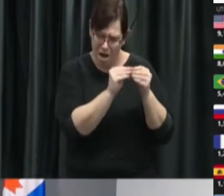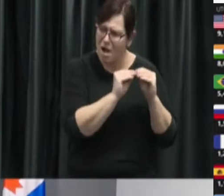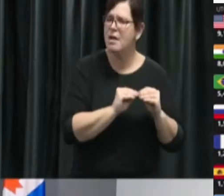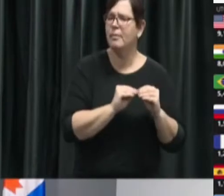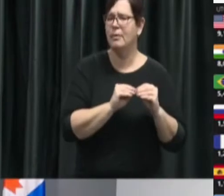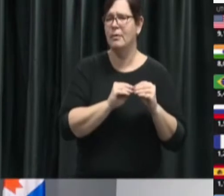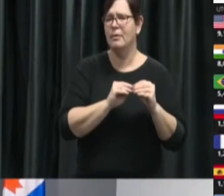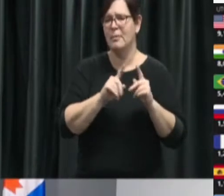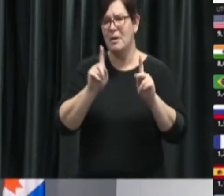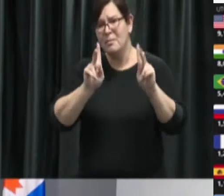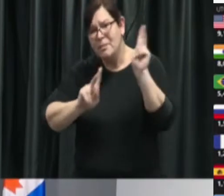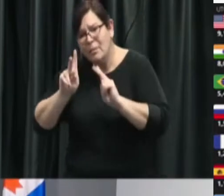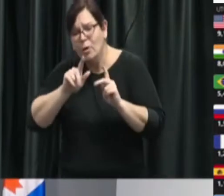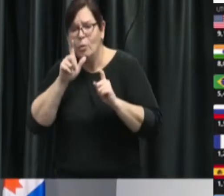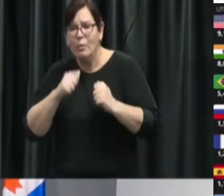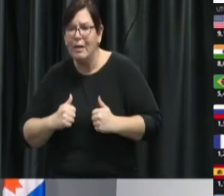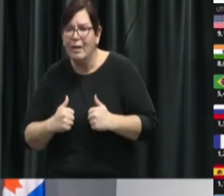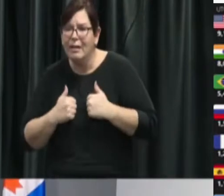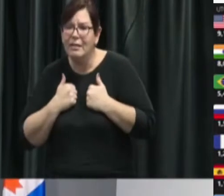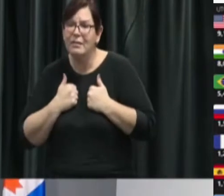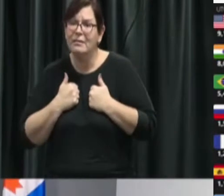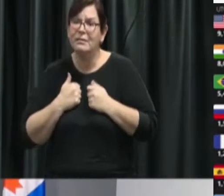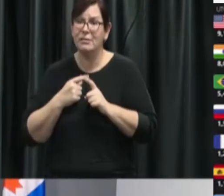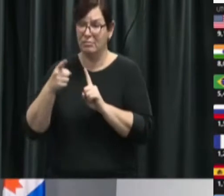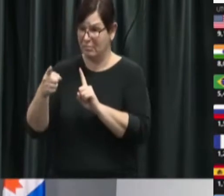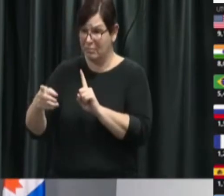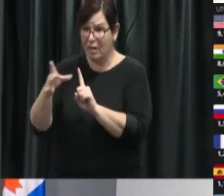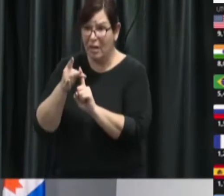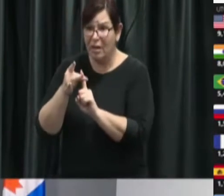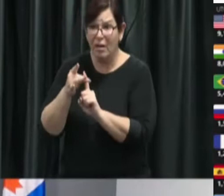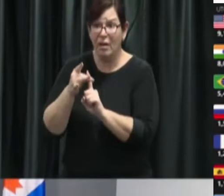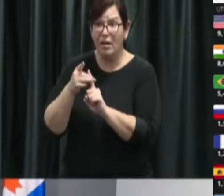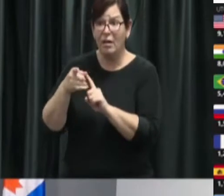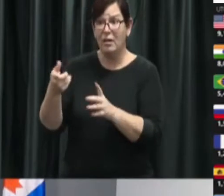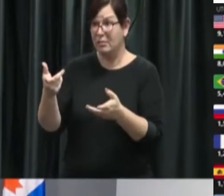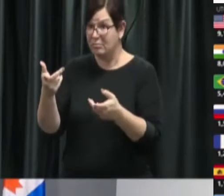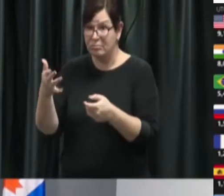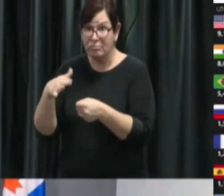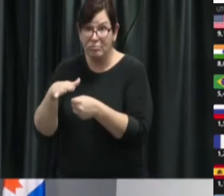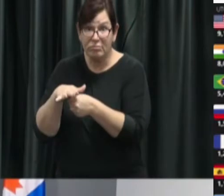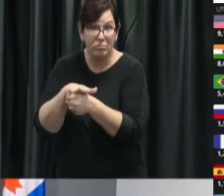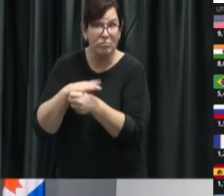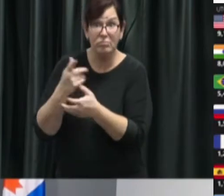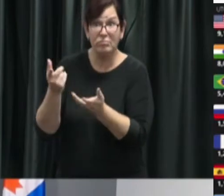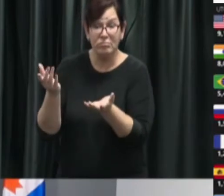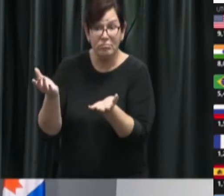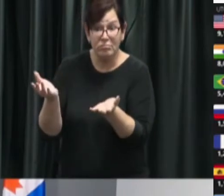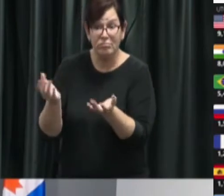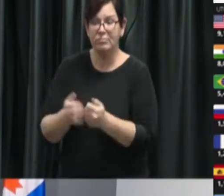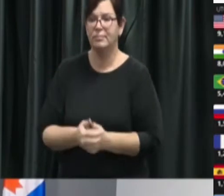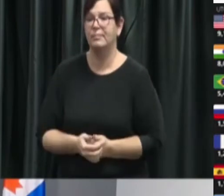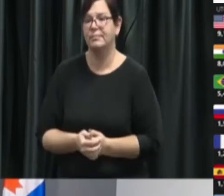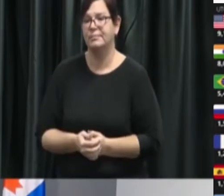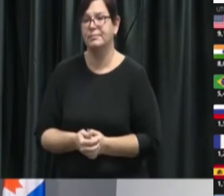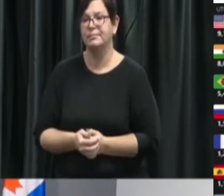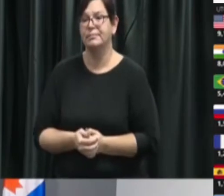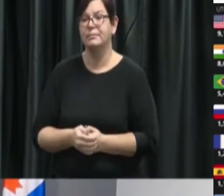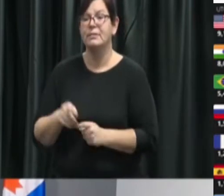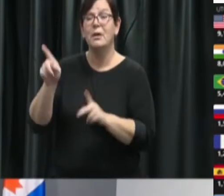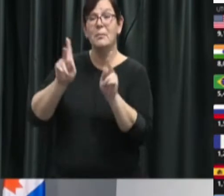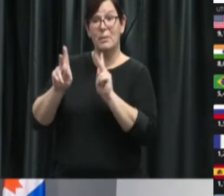a reliable indicator of where they got infected with COVID-19. The people of the northwest of the